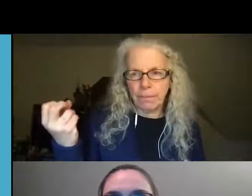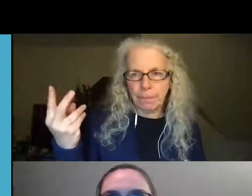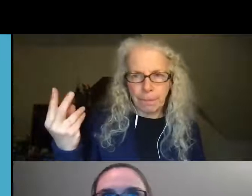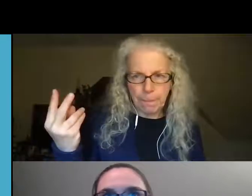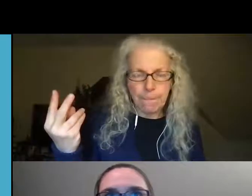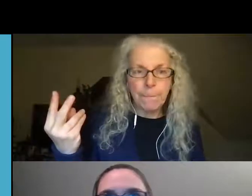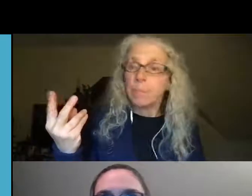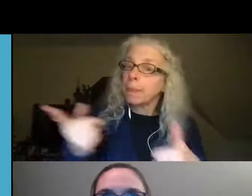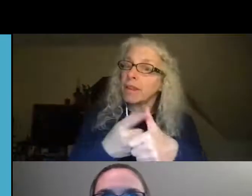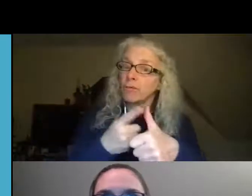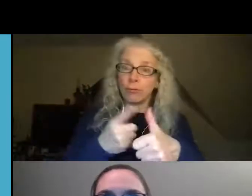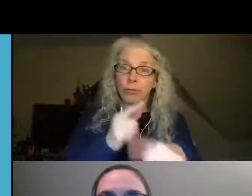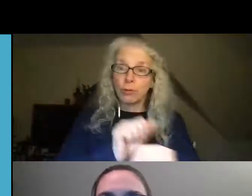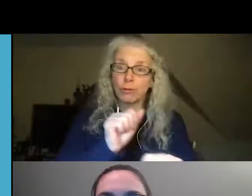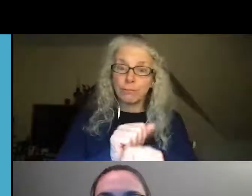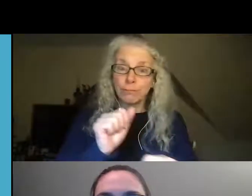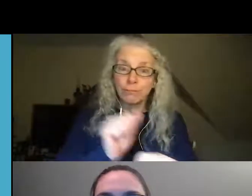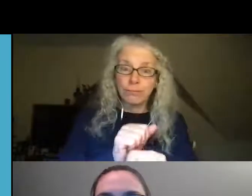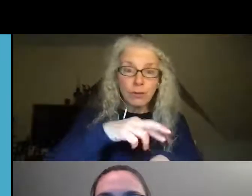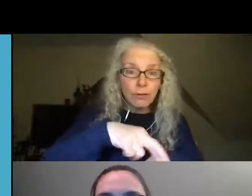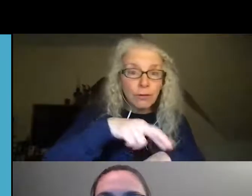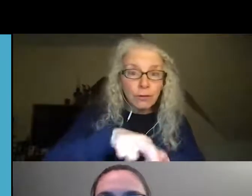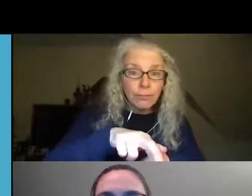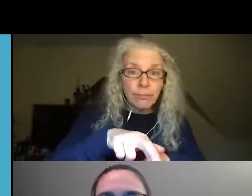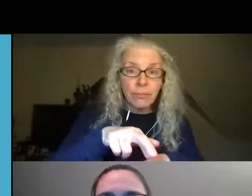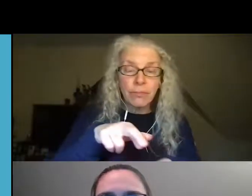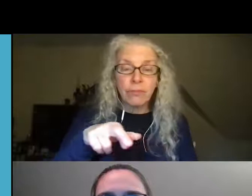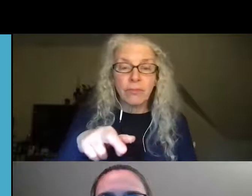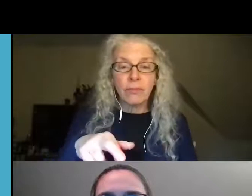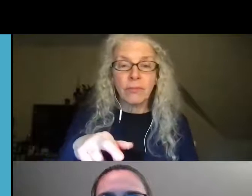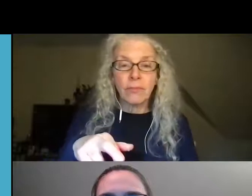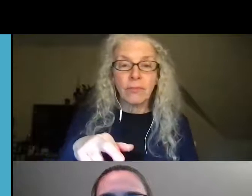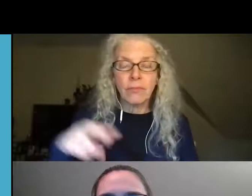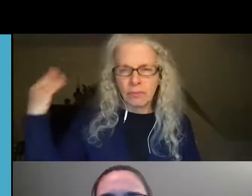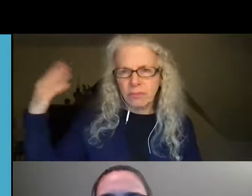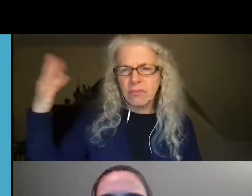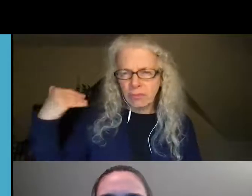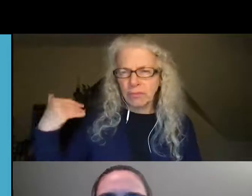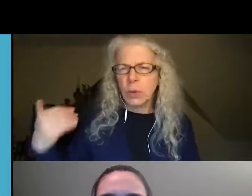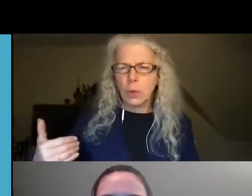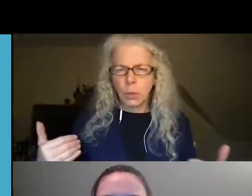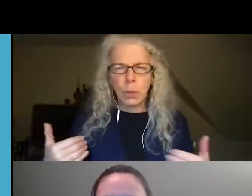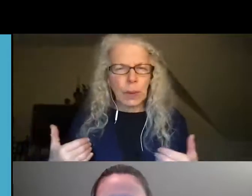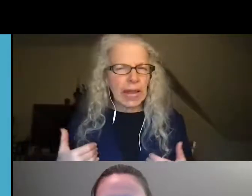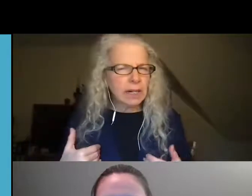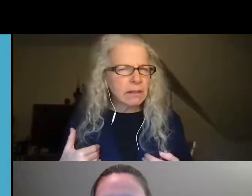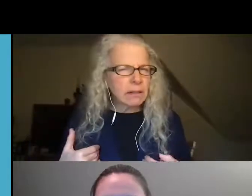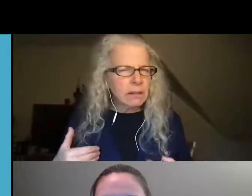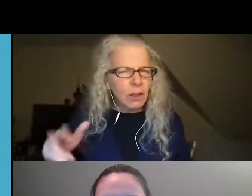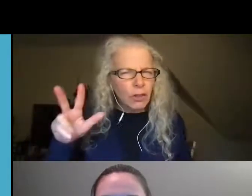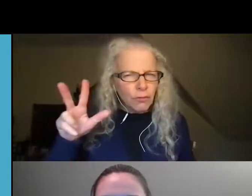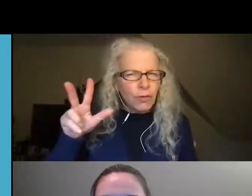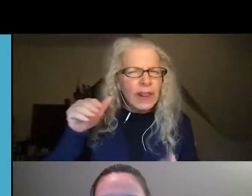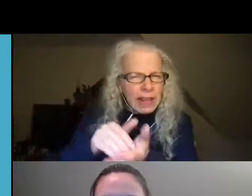When I first started the referral service, we had just under